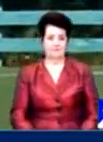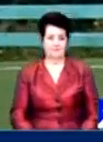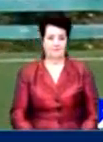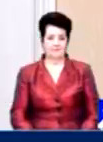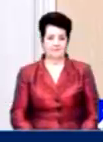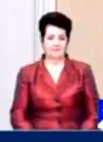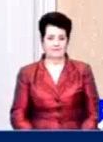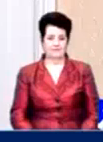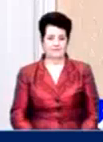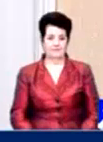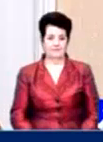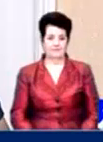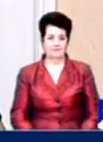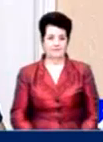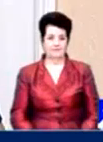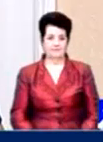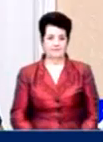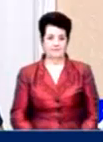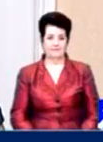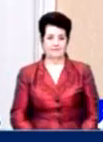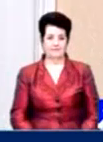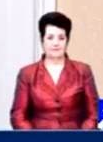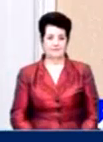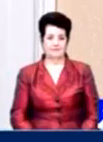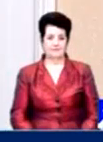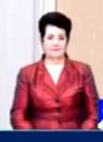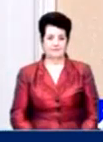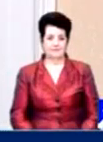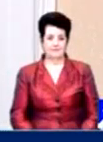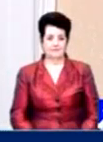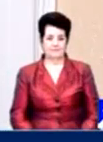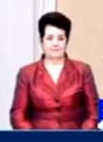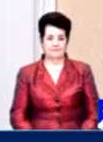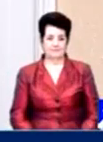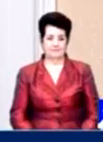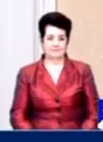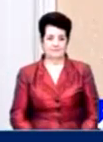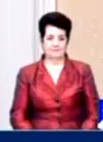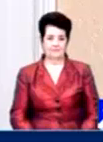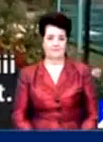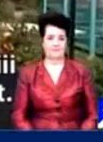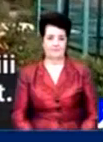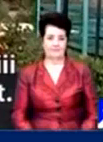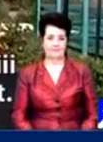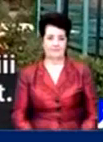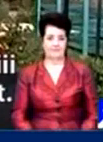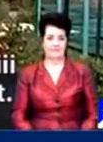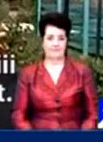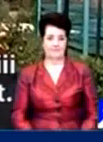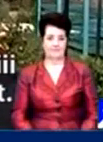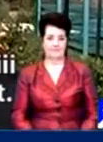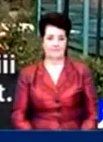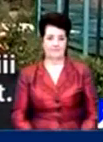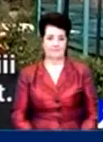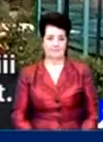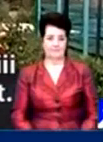from everyone. Just get so much out of the trip itself. When we go back to England, we talk about it for weeks to come. Every year when we come